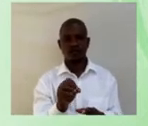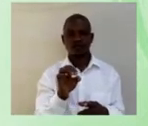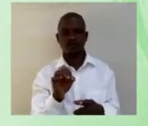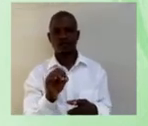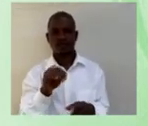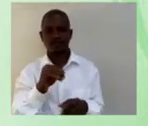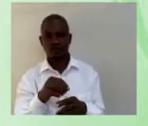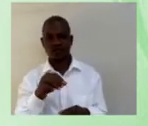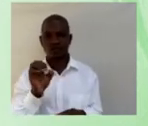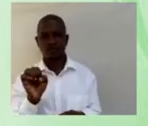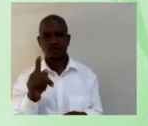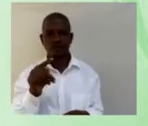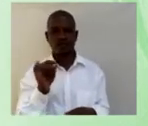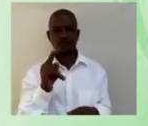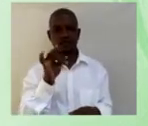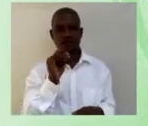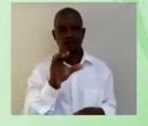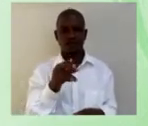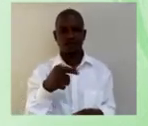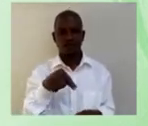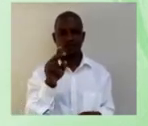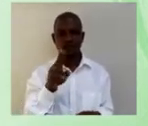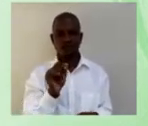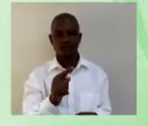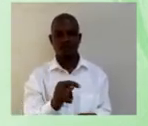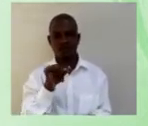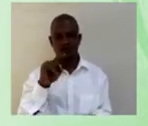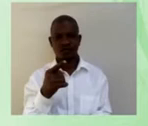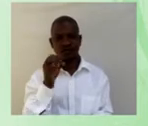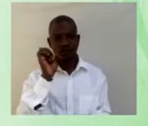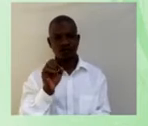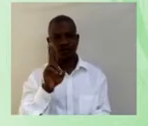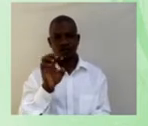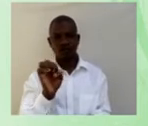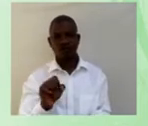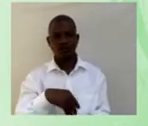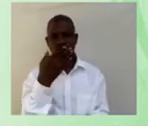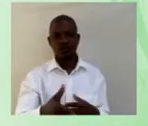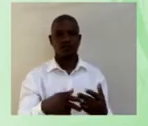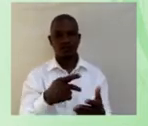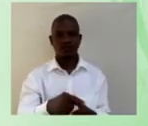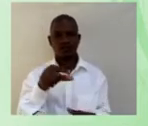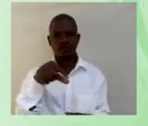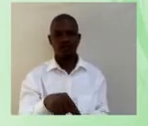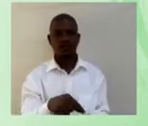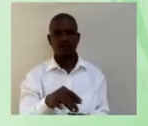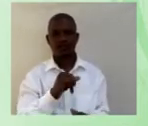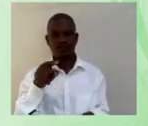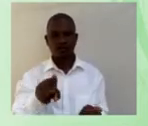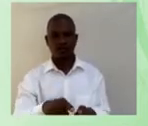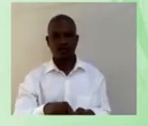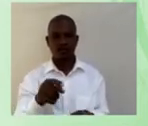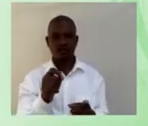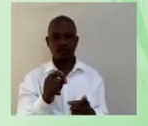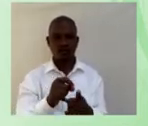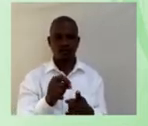E in etiquette, the first E. UE after letter Q. In the